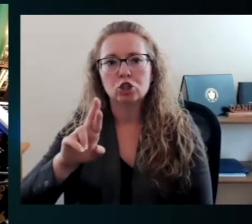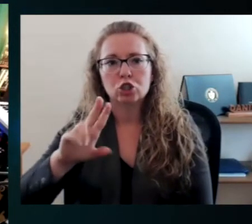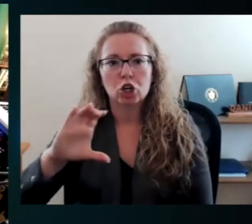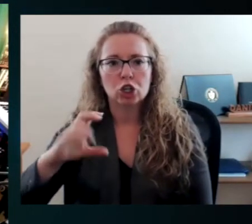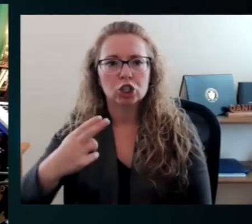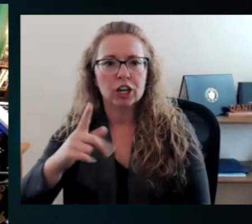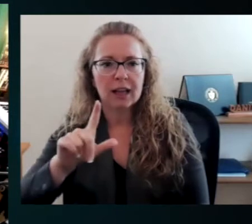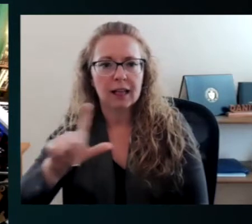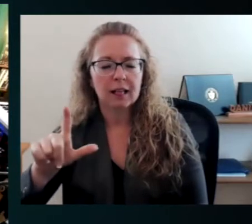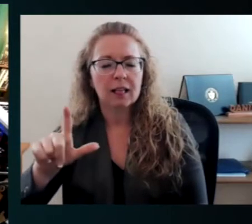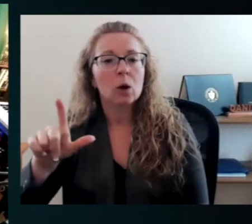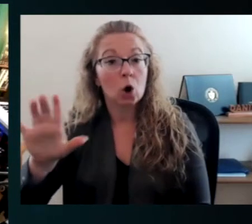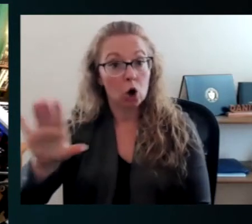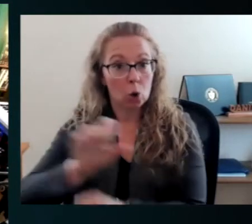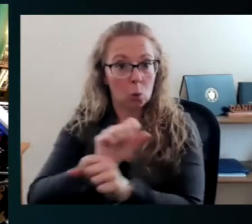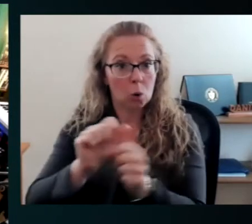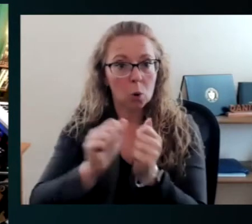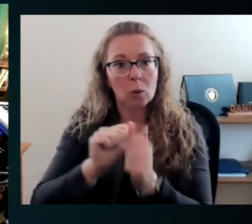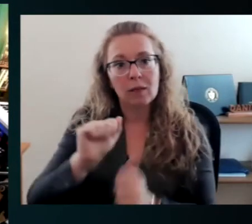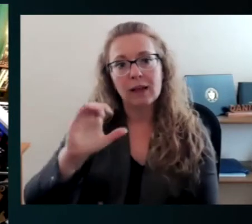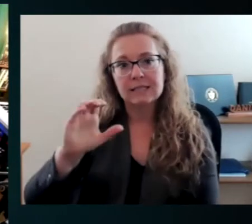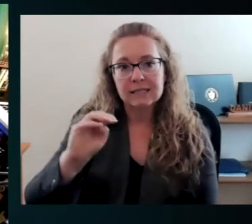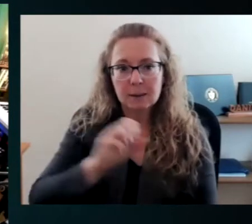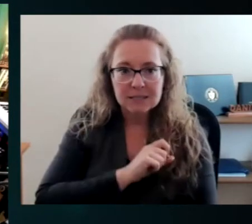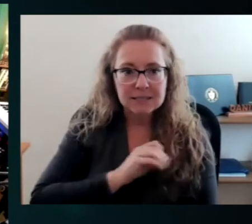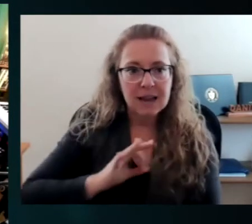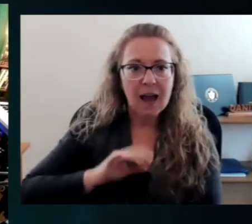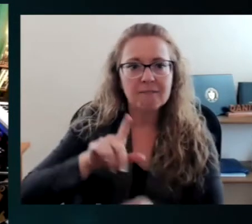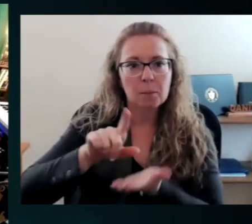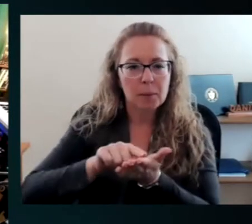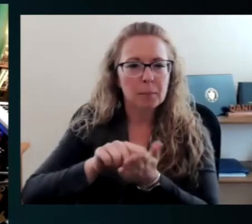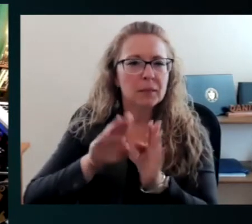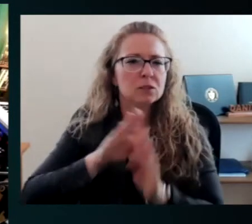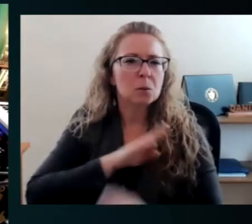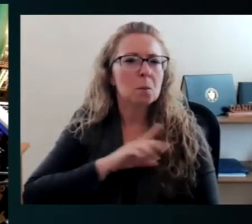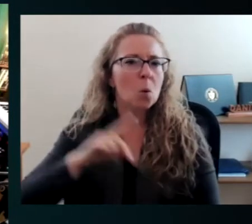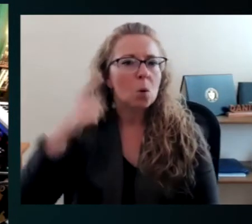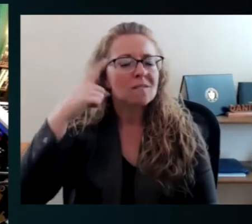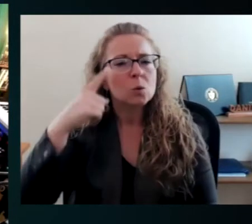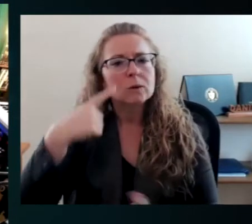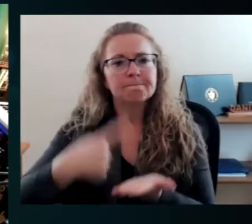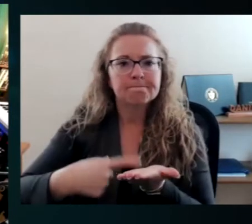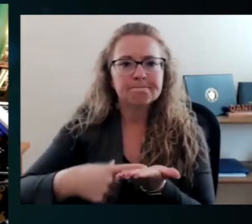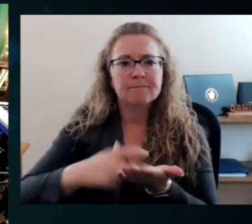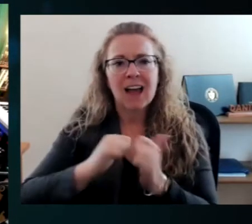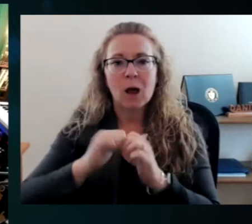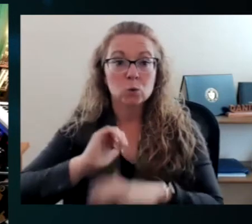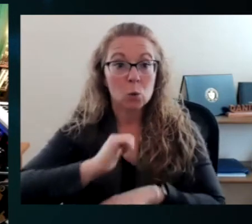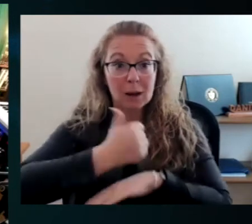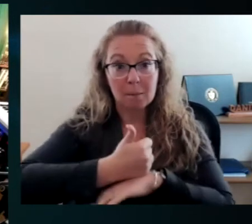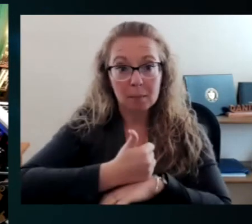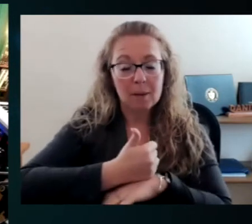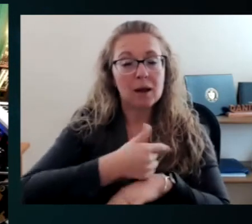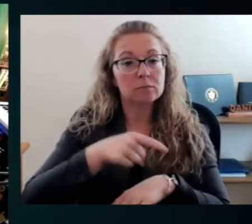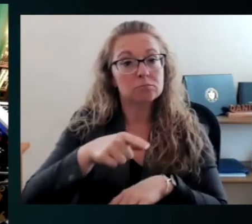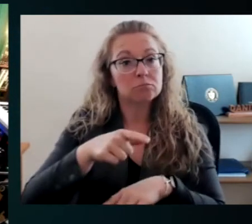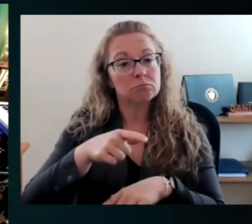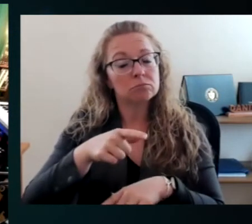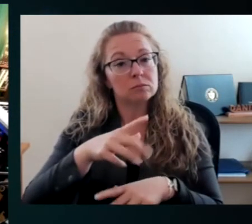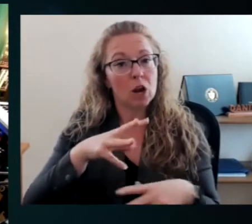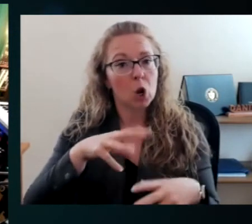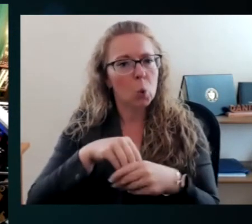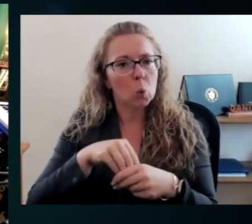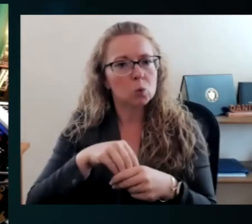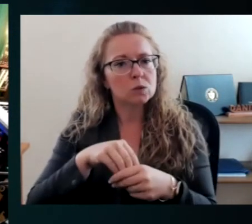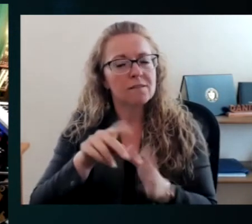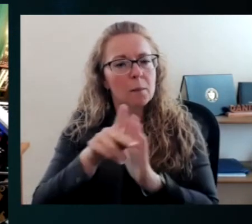the ACM staff and publications board around trying to implement and establish an inclusive name change policy for